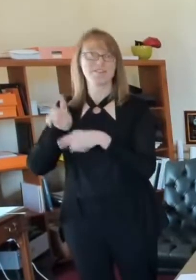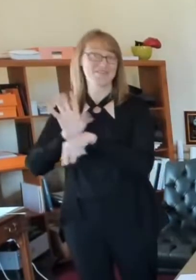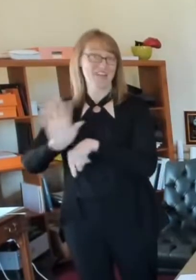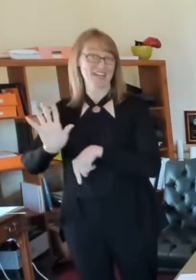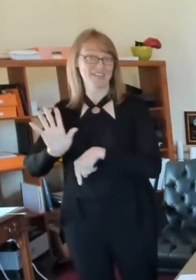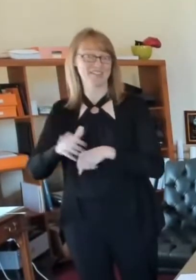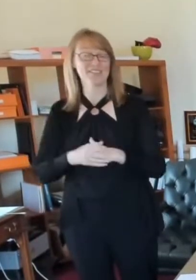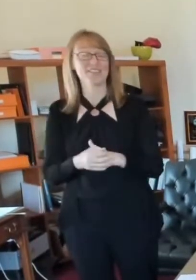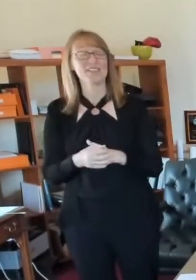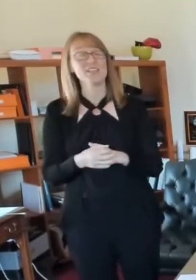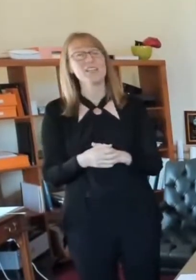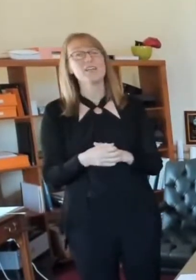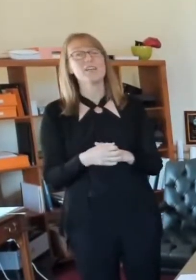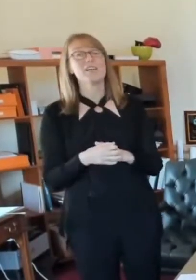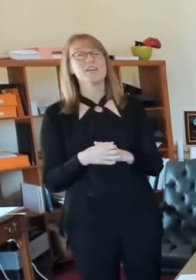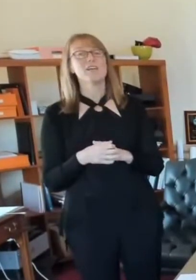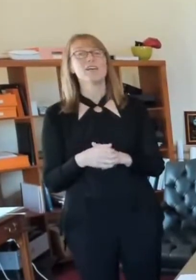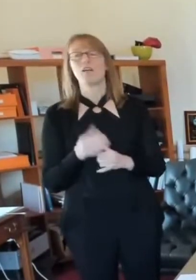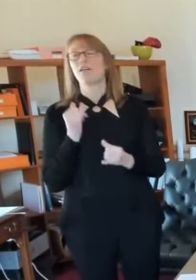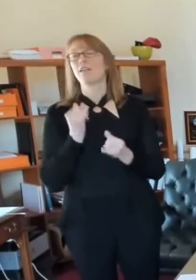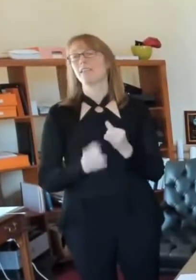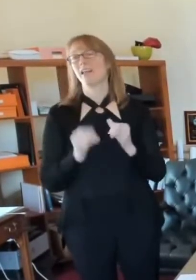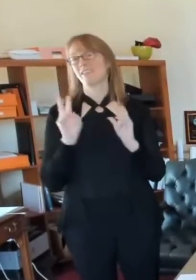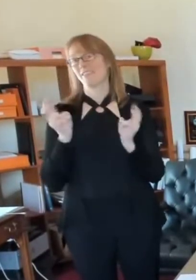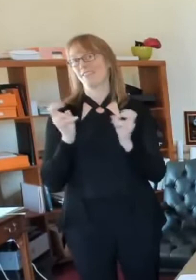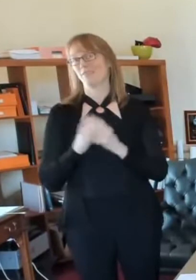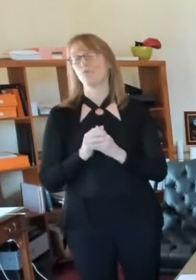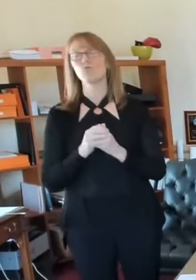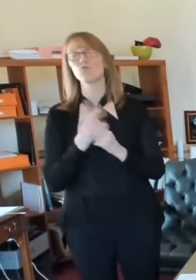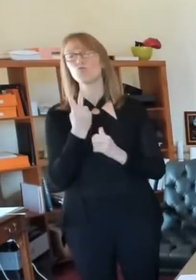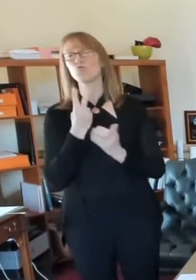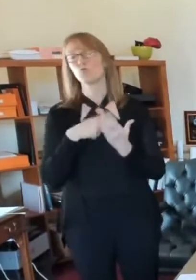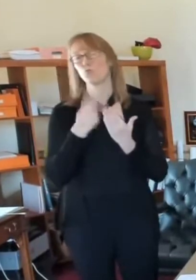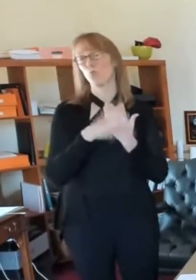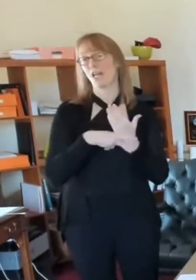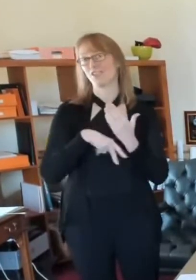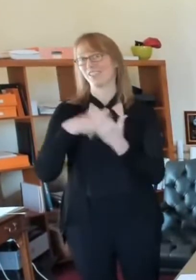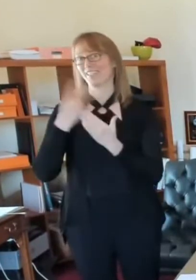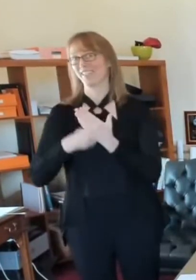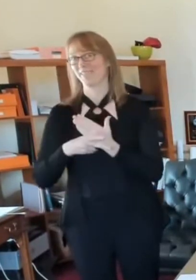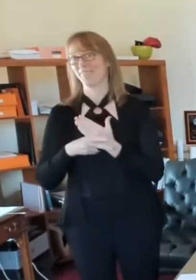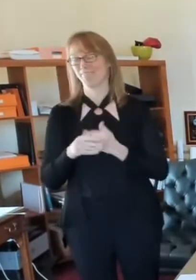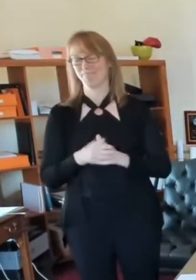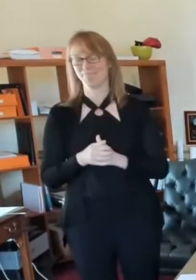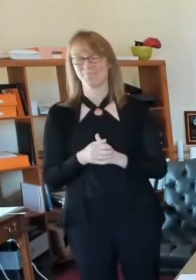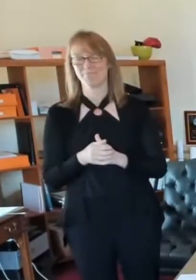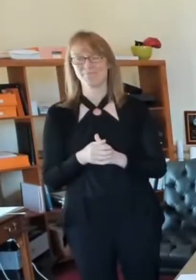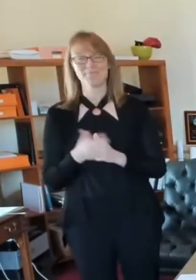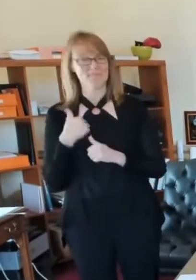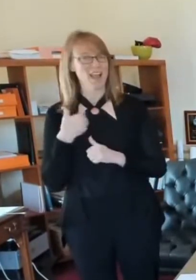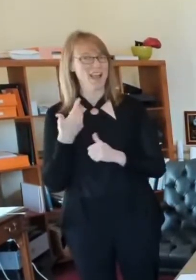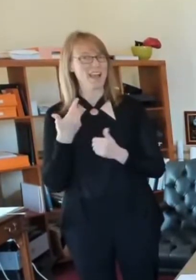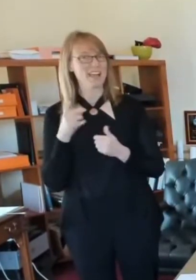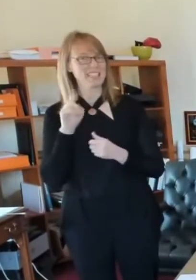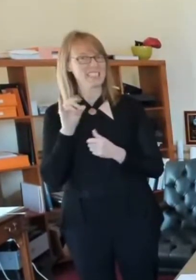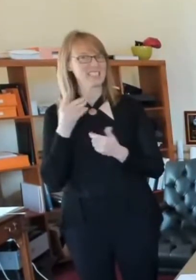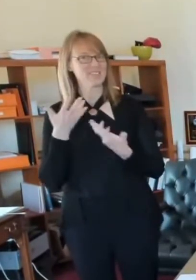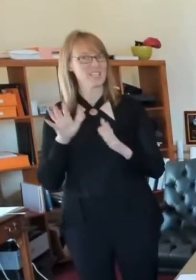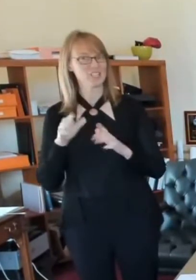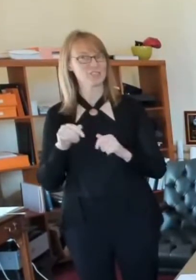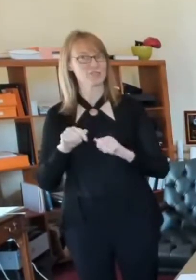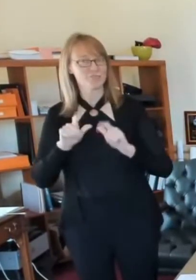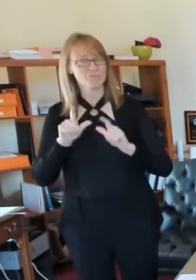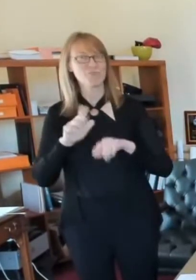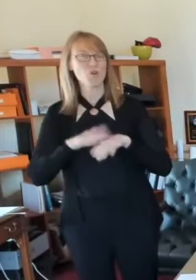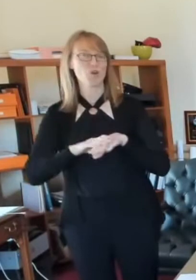last thing that I want to talk about, 2 projects. Now, I posted these, as I mentioned earlier, and it's kind